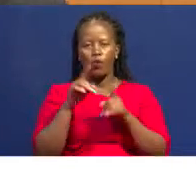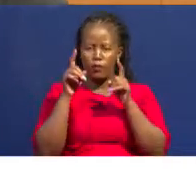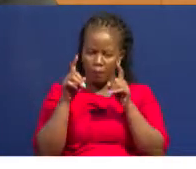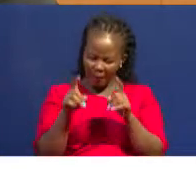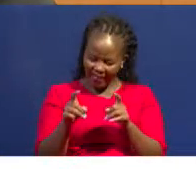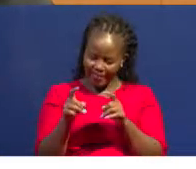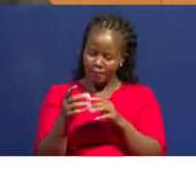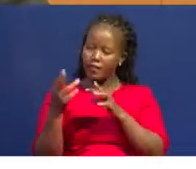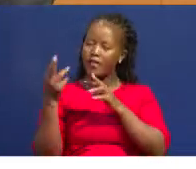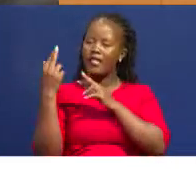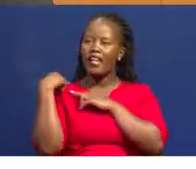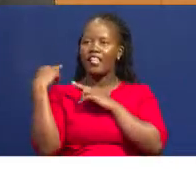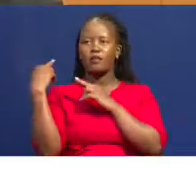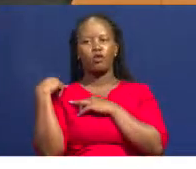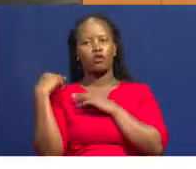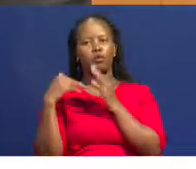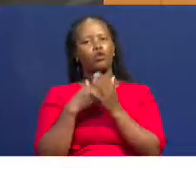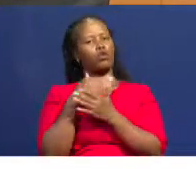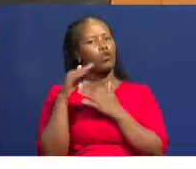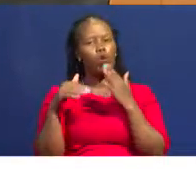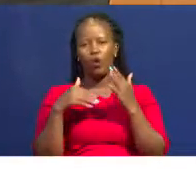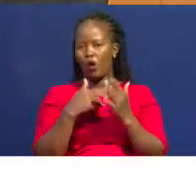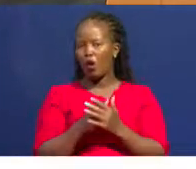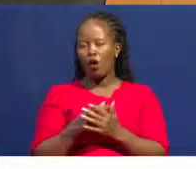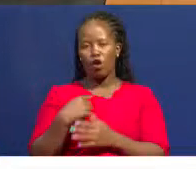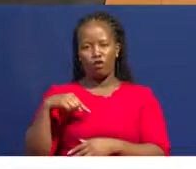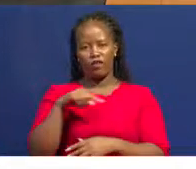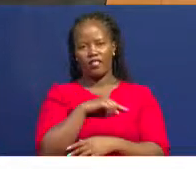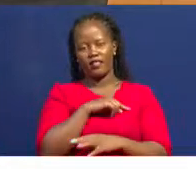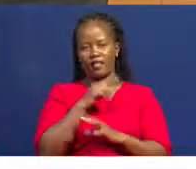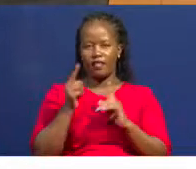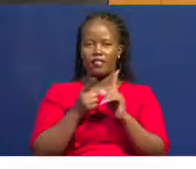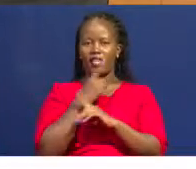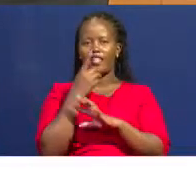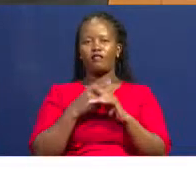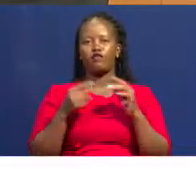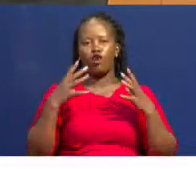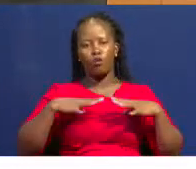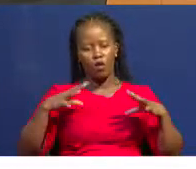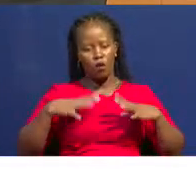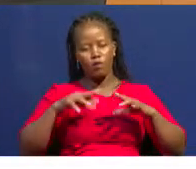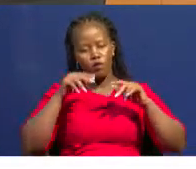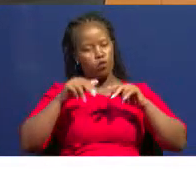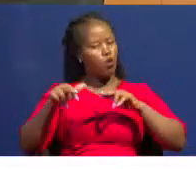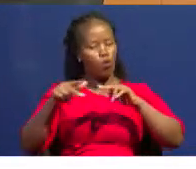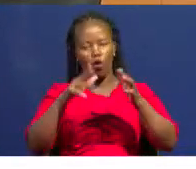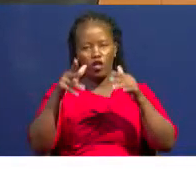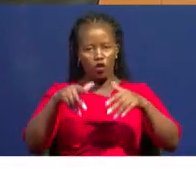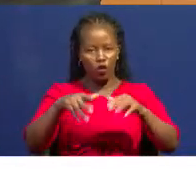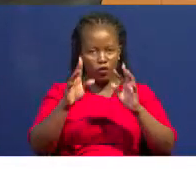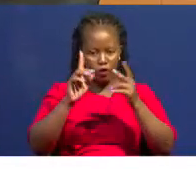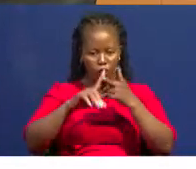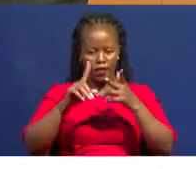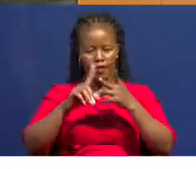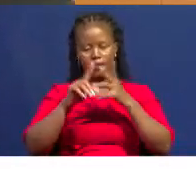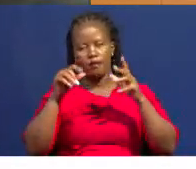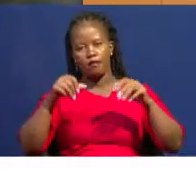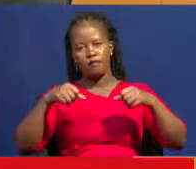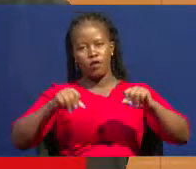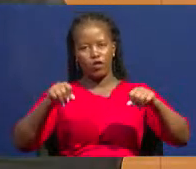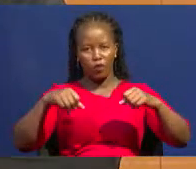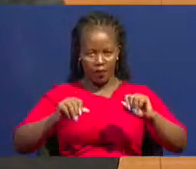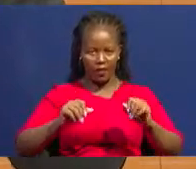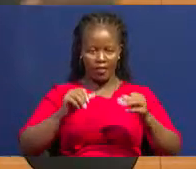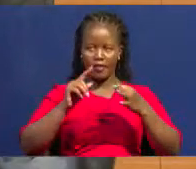responsible, all of us. That is from the pedestrian, from that boda driver, from